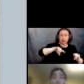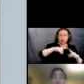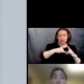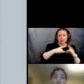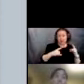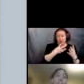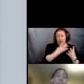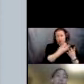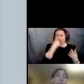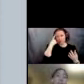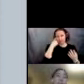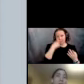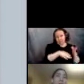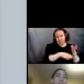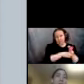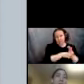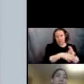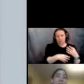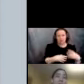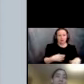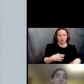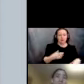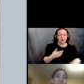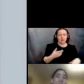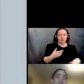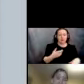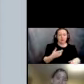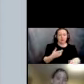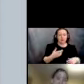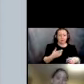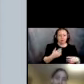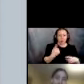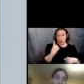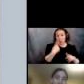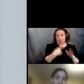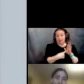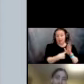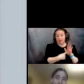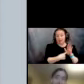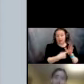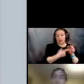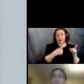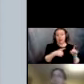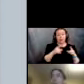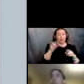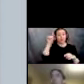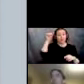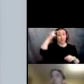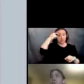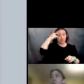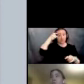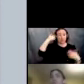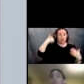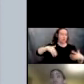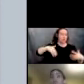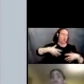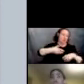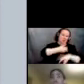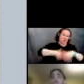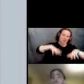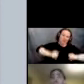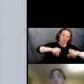minority as well, including one example where the government got so overzealous in wanting to